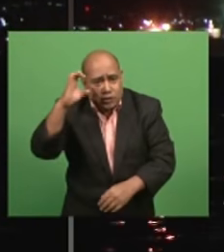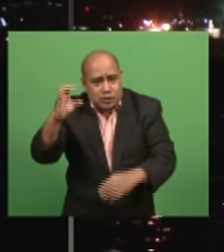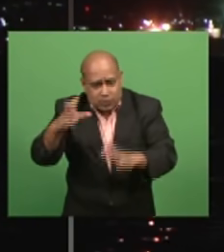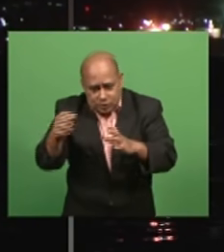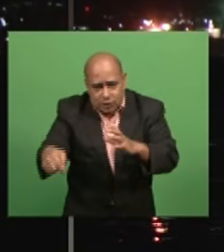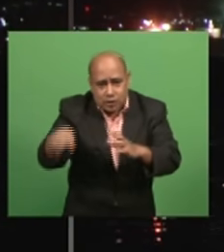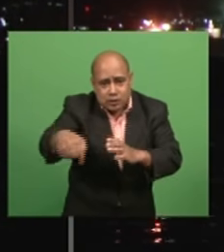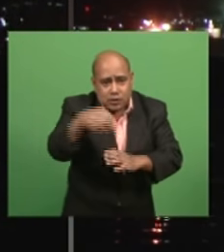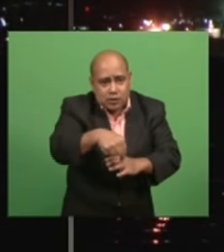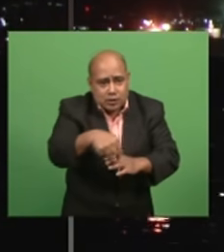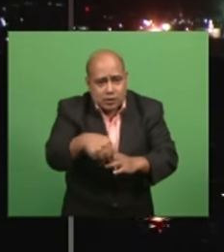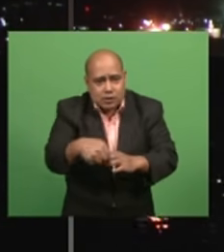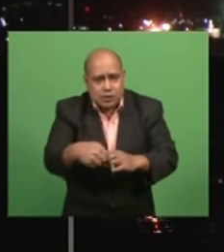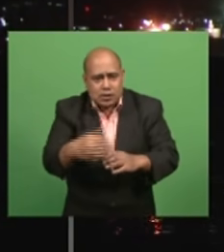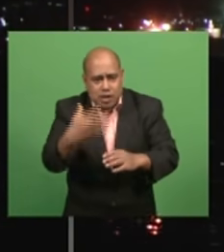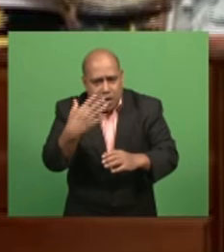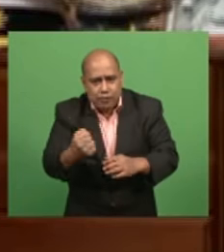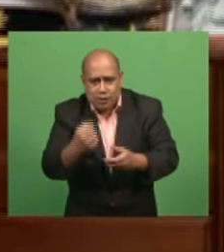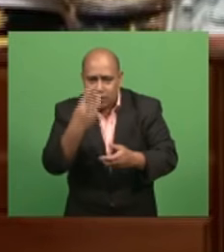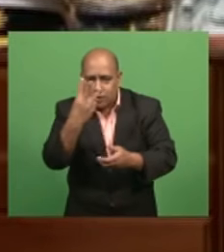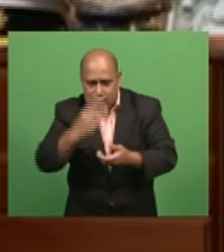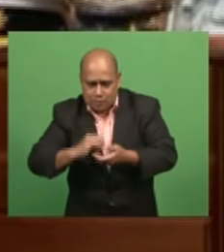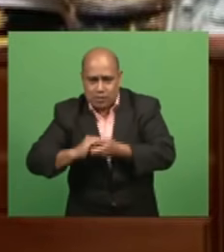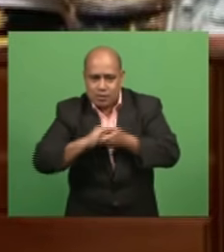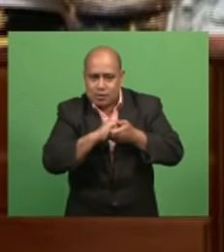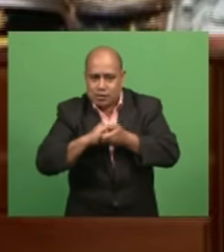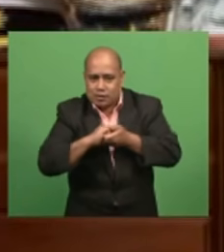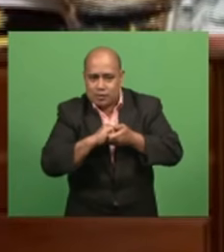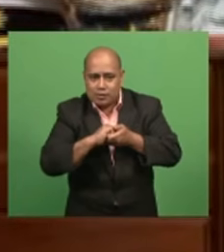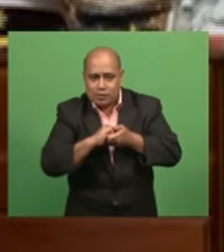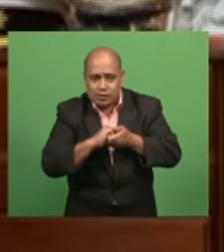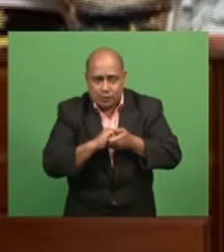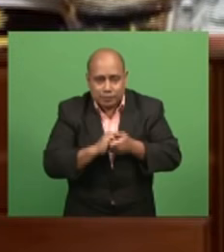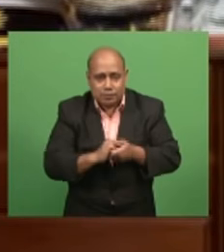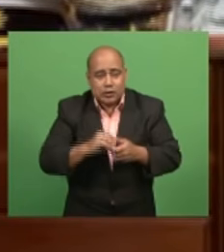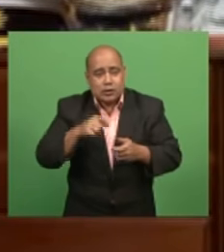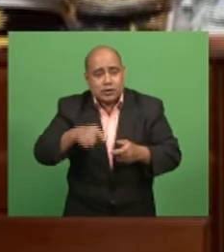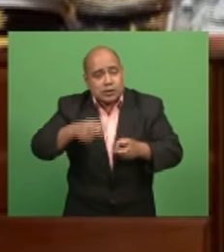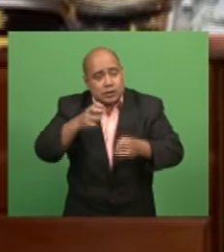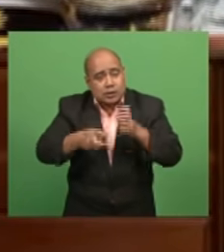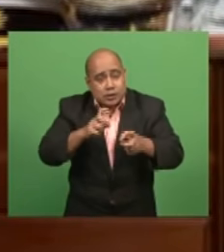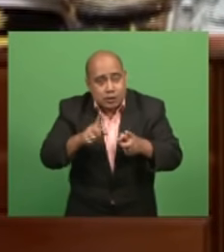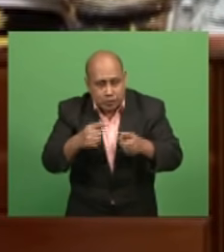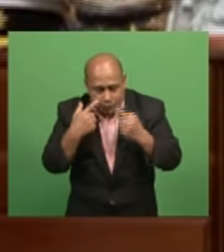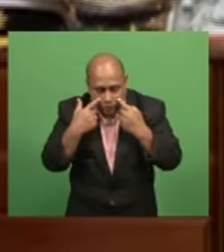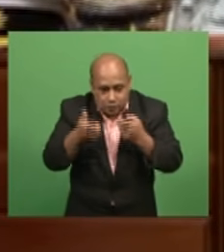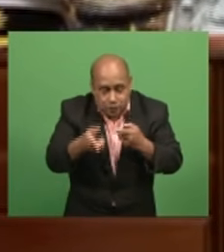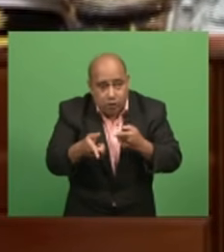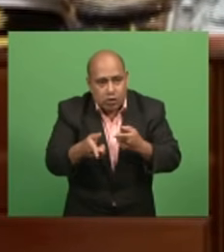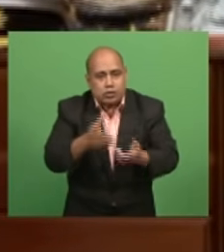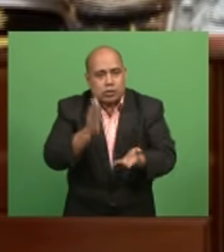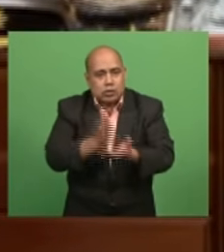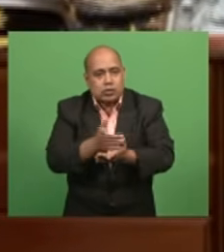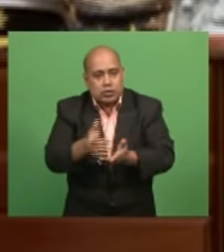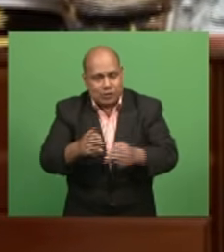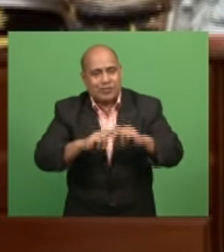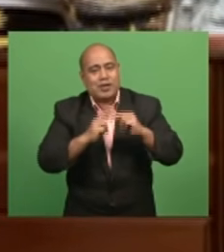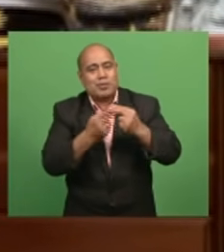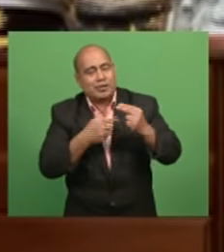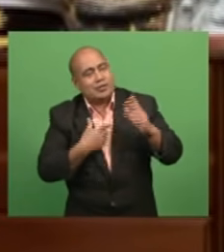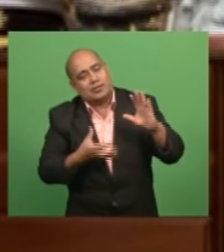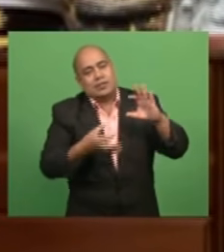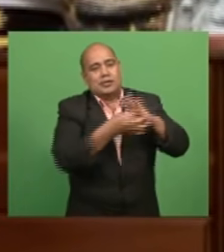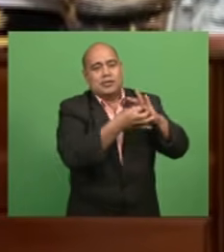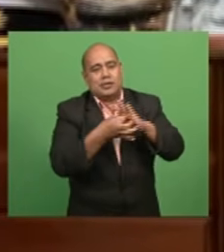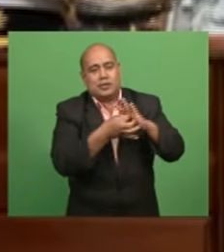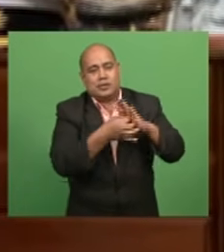COVID-19 containment efforts. Through this crisis, we are proving that our Vuvale is, now more than ever, stronger